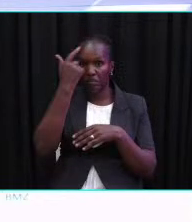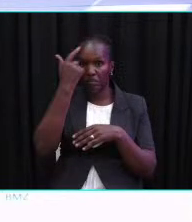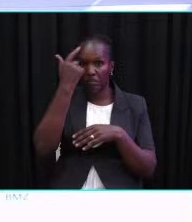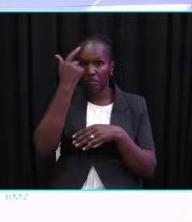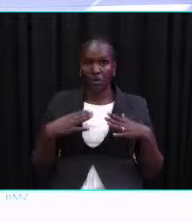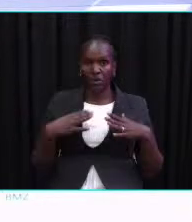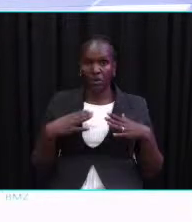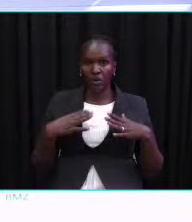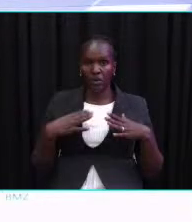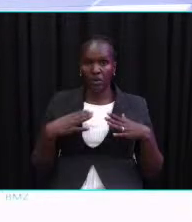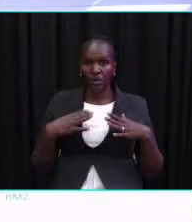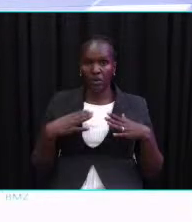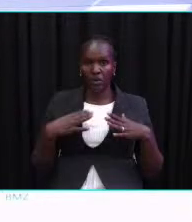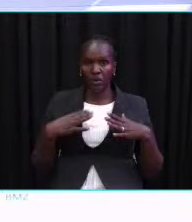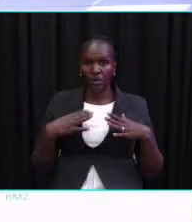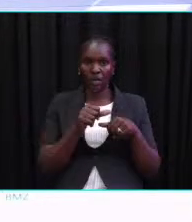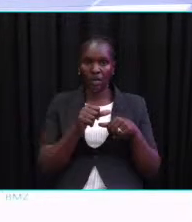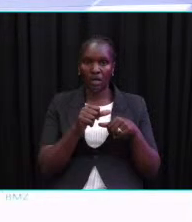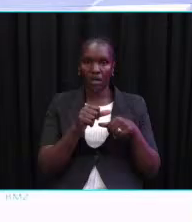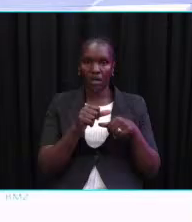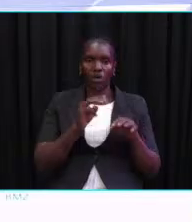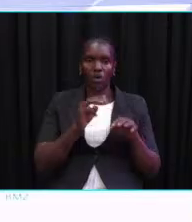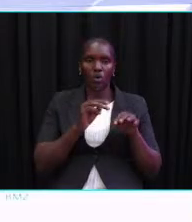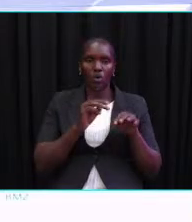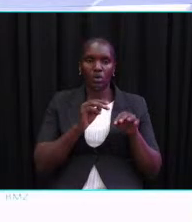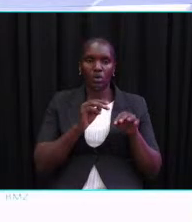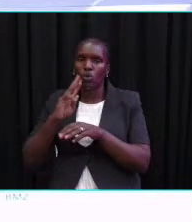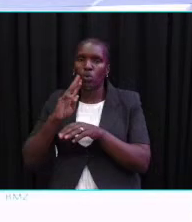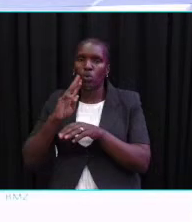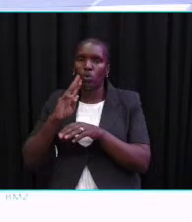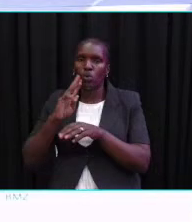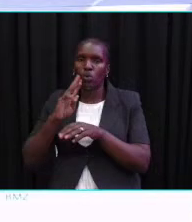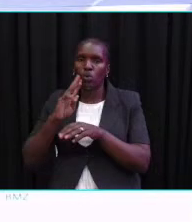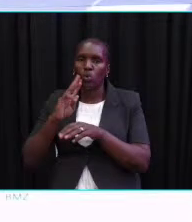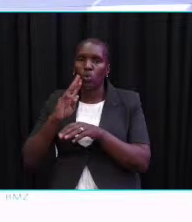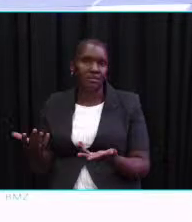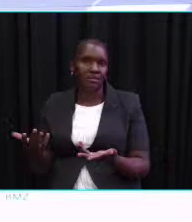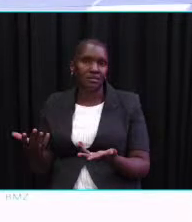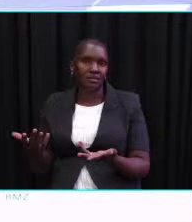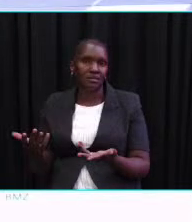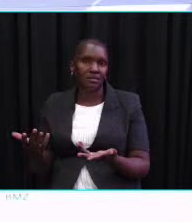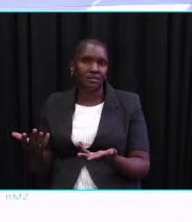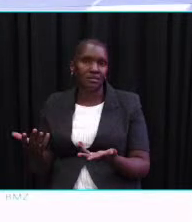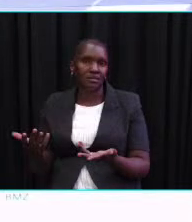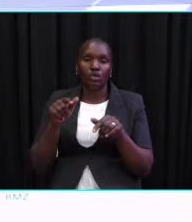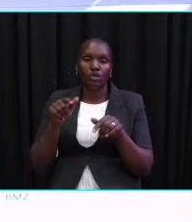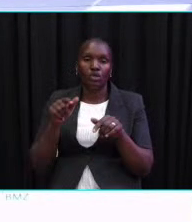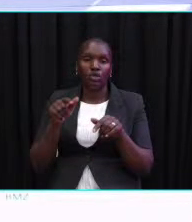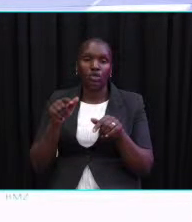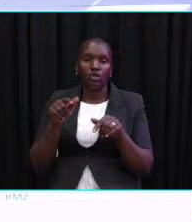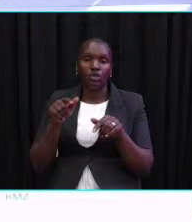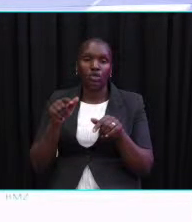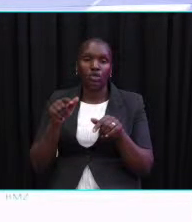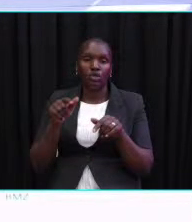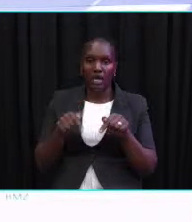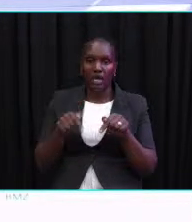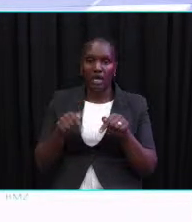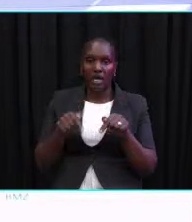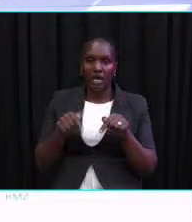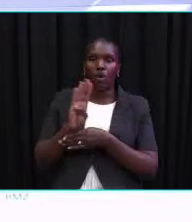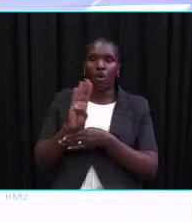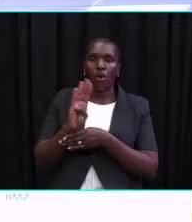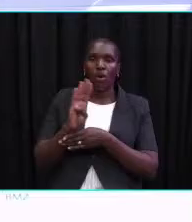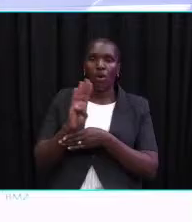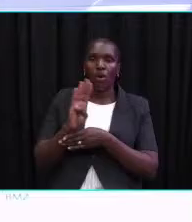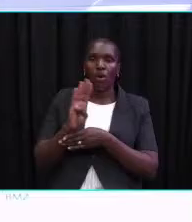it stands today, blue economy contributes 2.5 to 8% of our